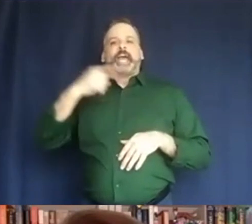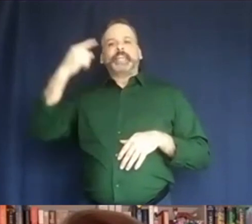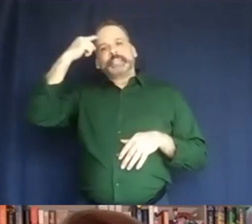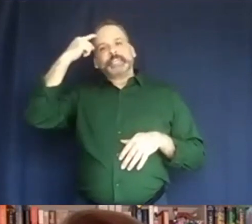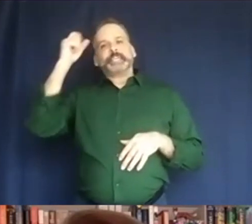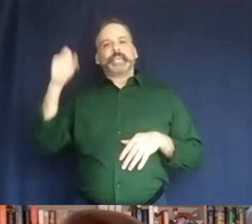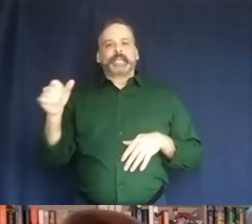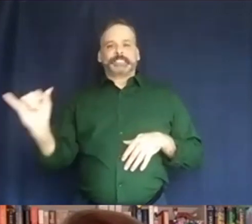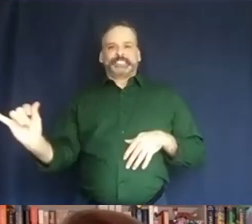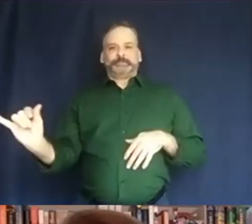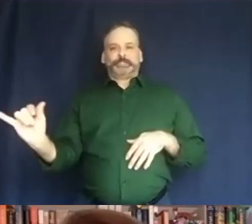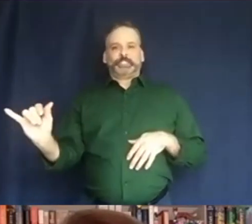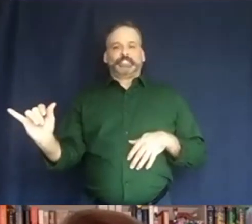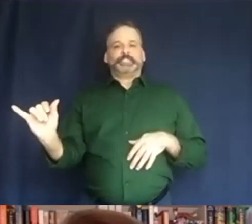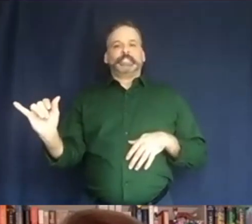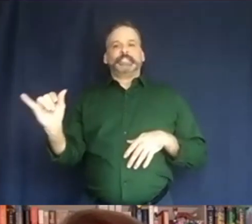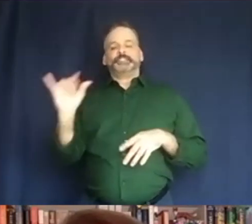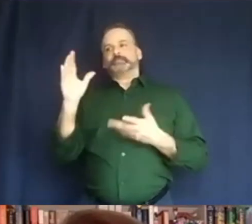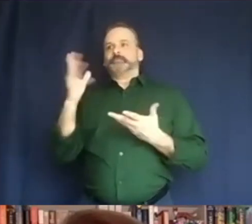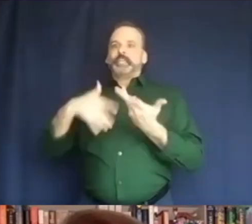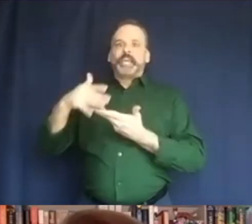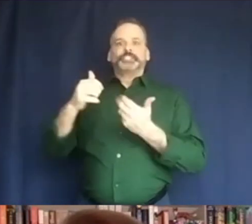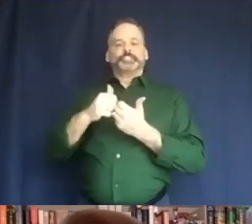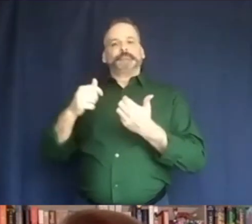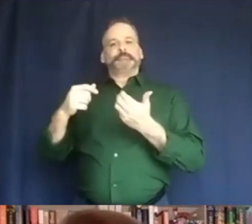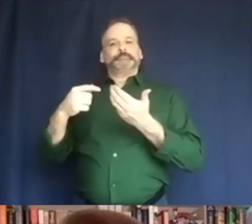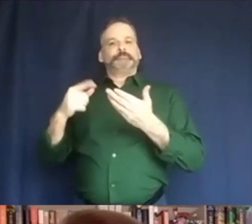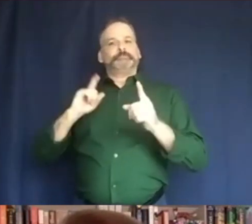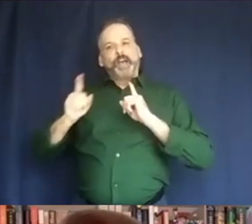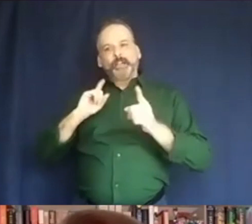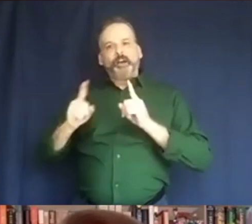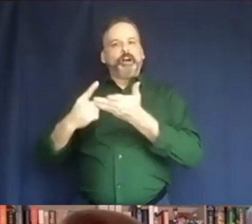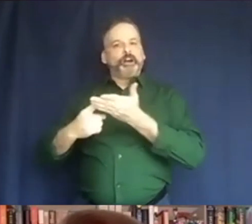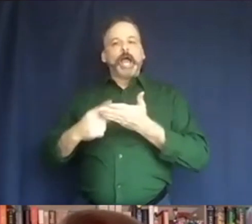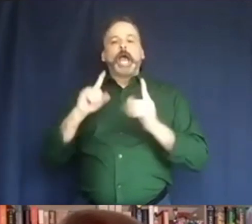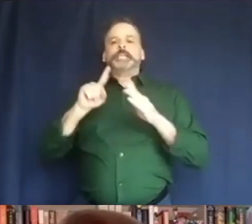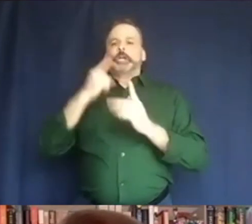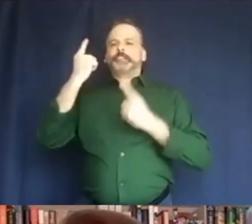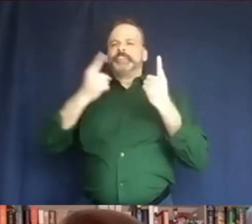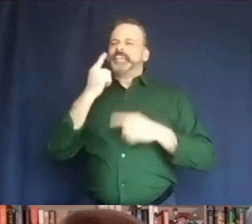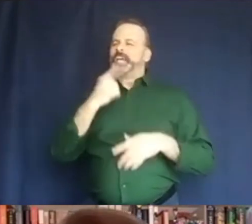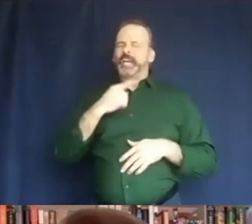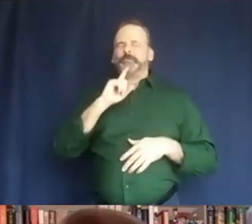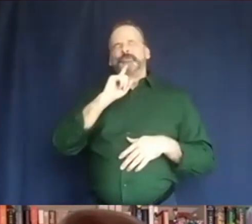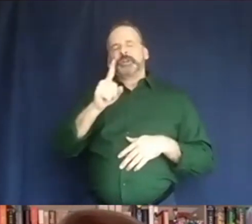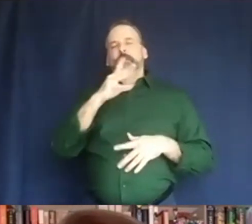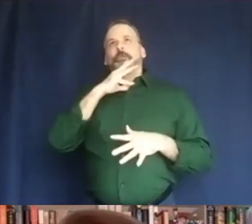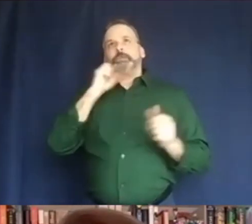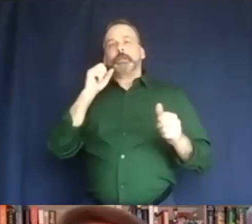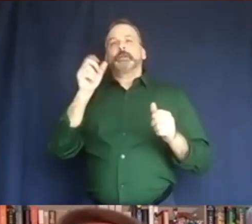I think similarly, just like engaging in dialogue. And I started thinking like, I was like, oh, I'm really tired of hearing my own